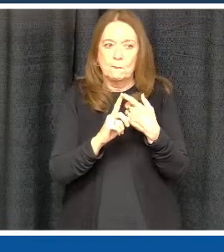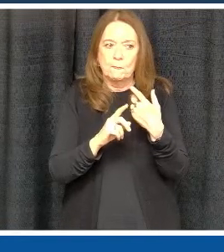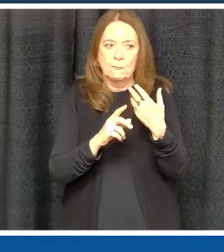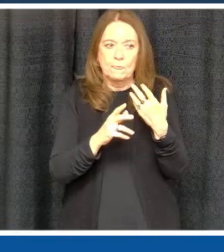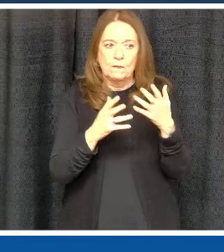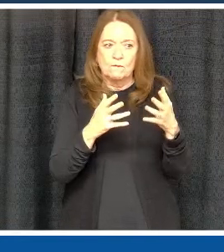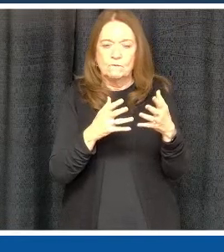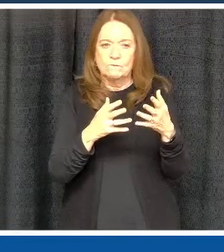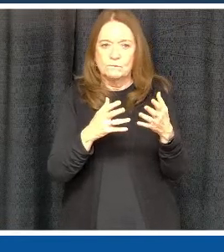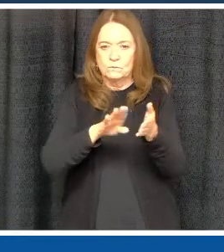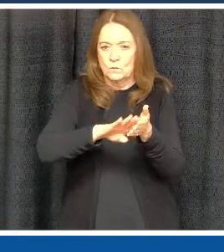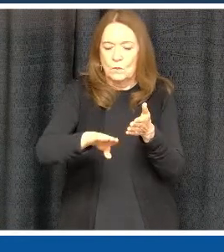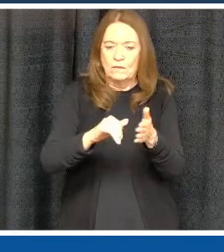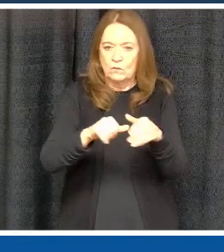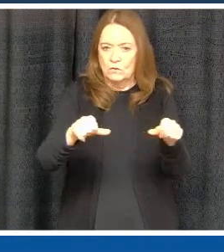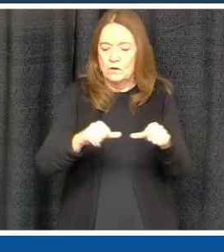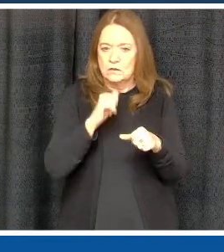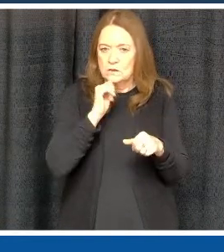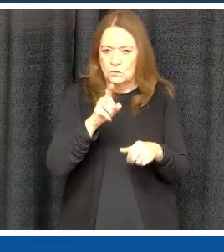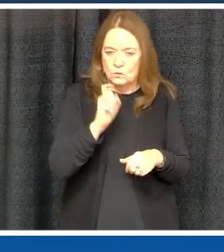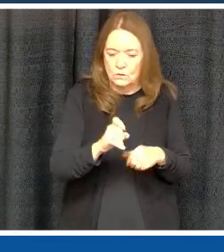to waive that areas when needed.